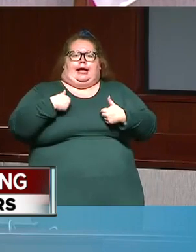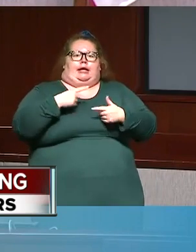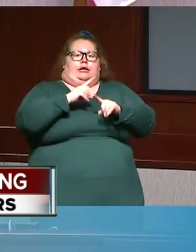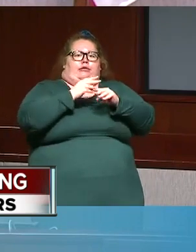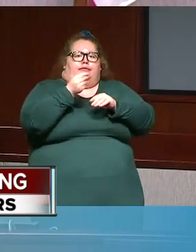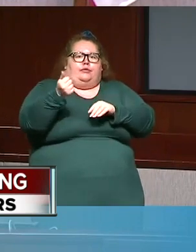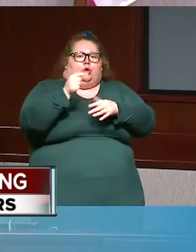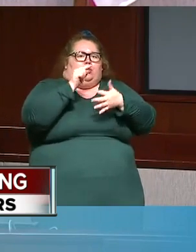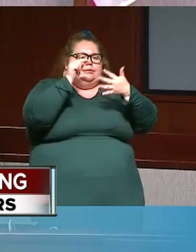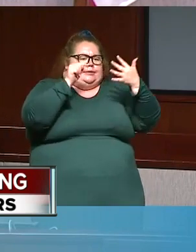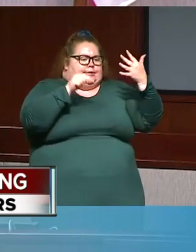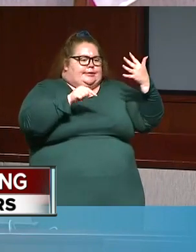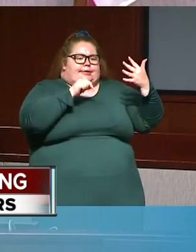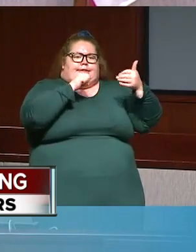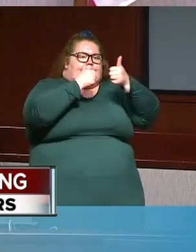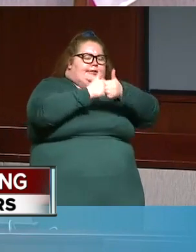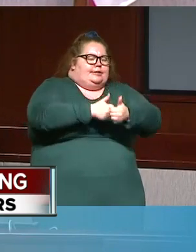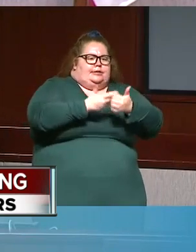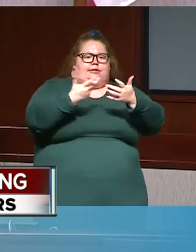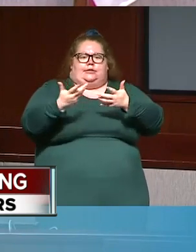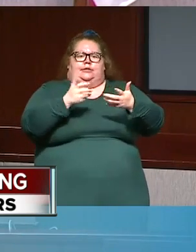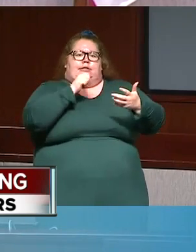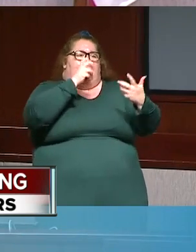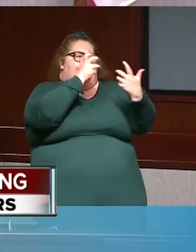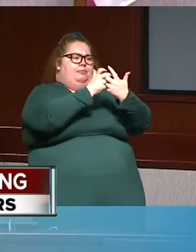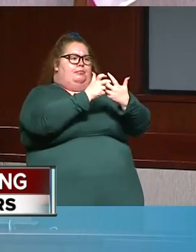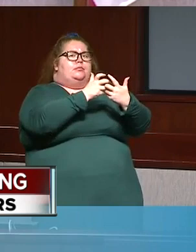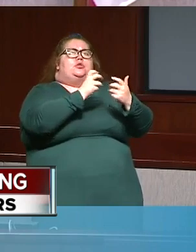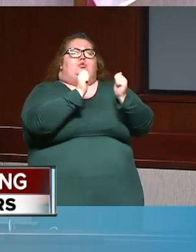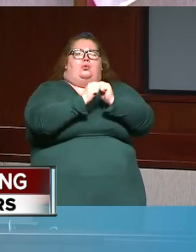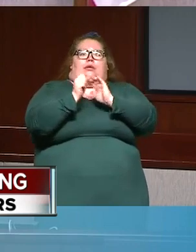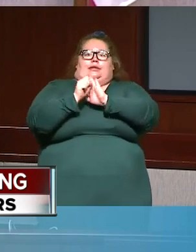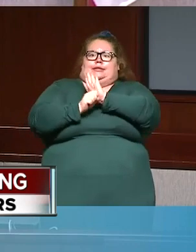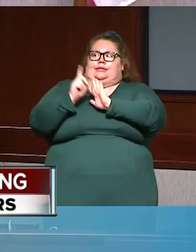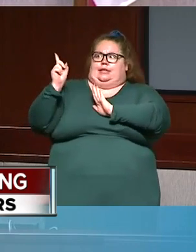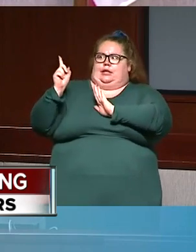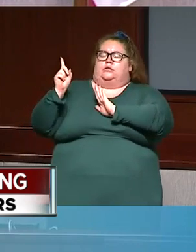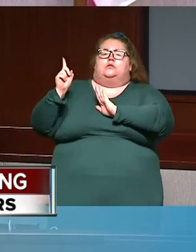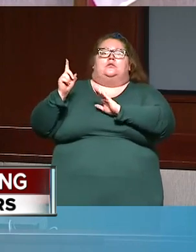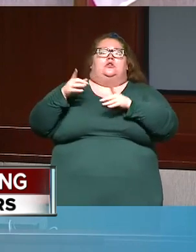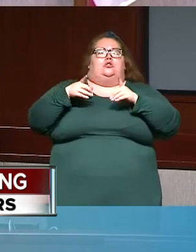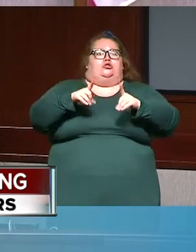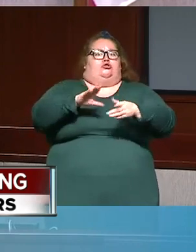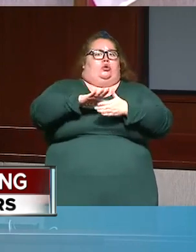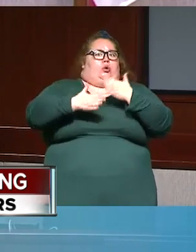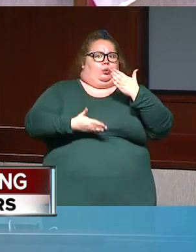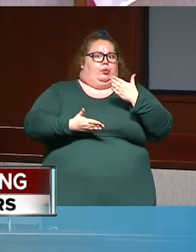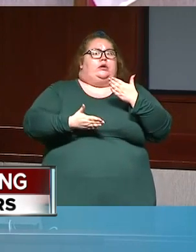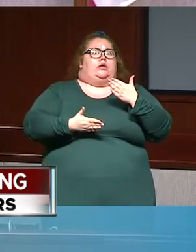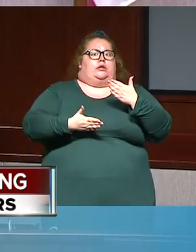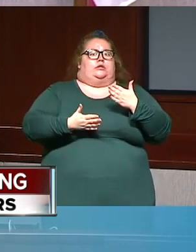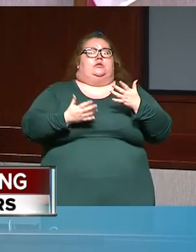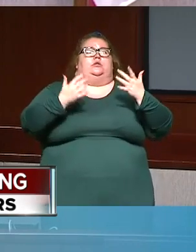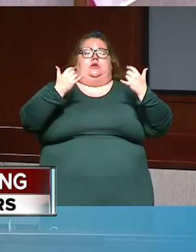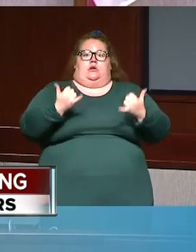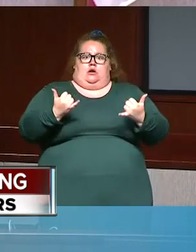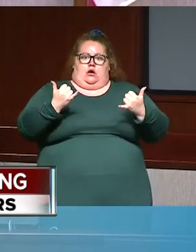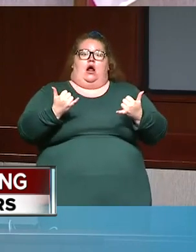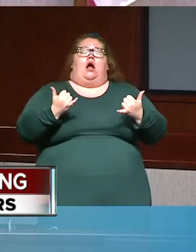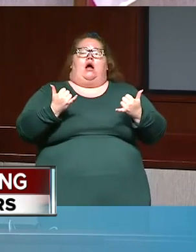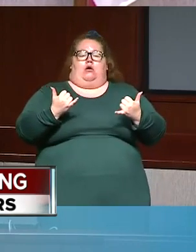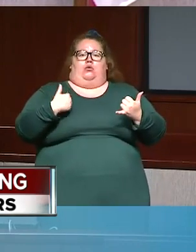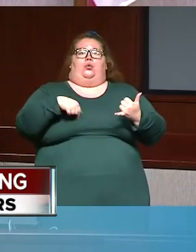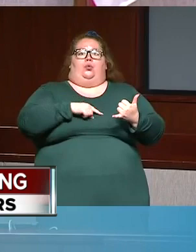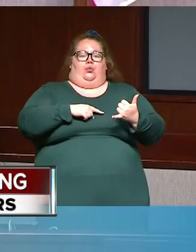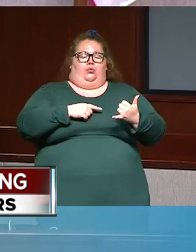areas. Last week, we went into the weekend, and we are below all of the numbers that the state is requiring us to